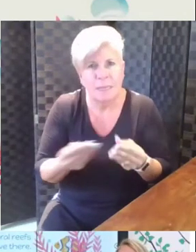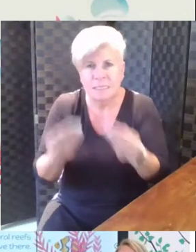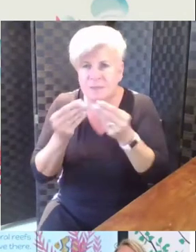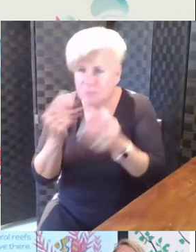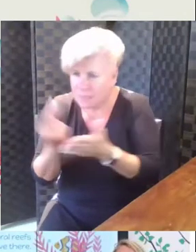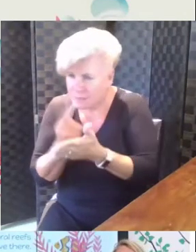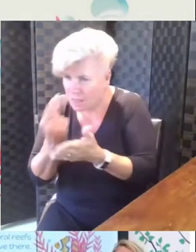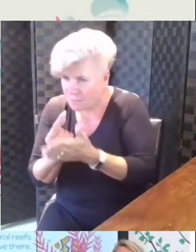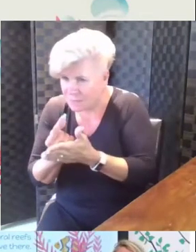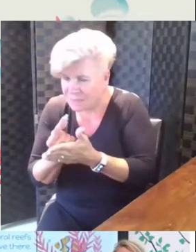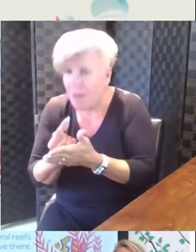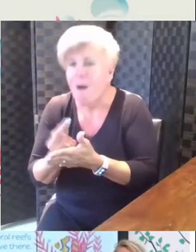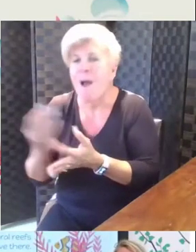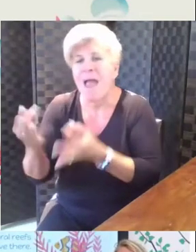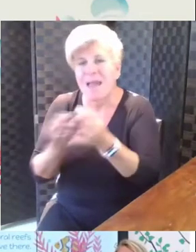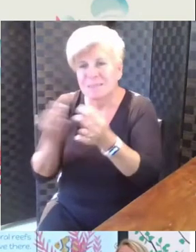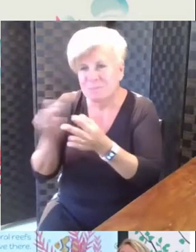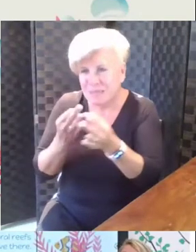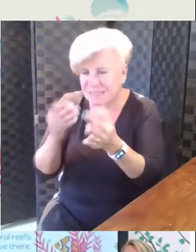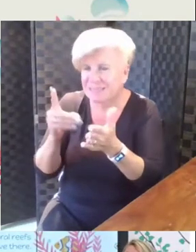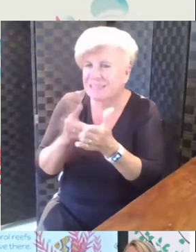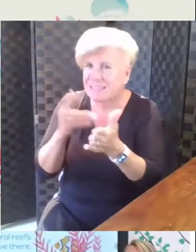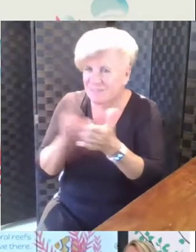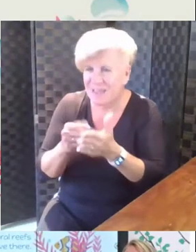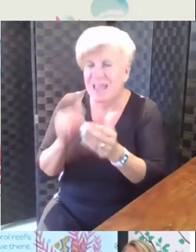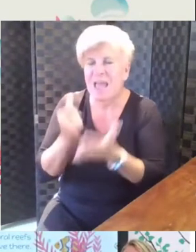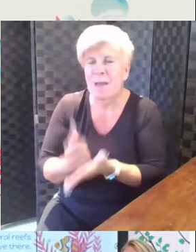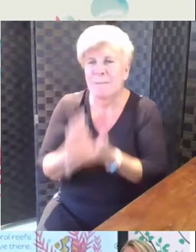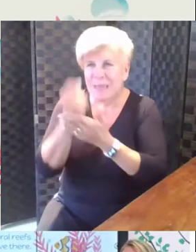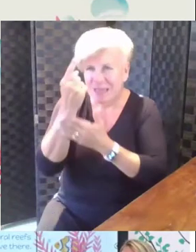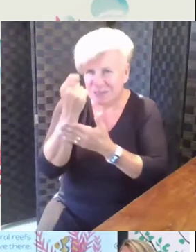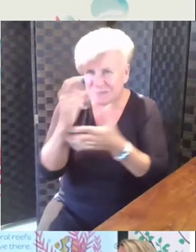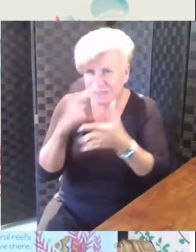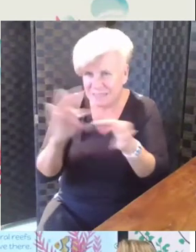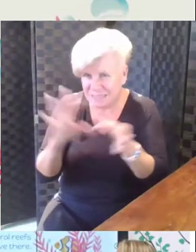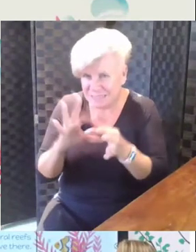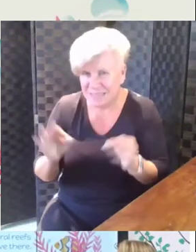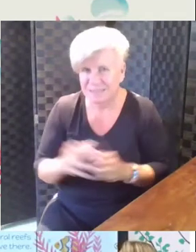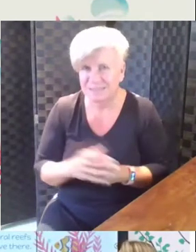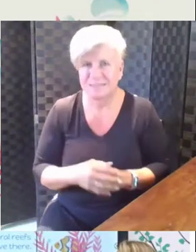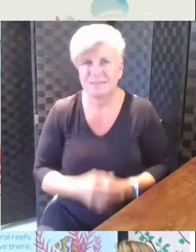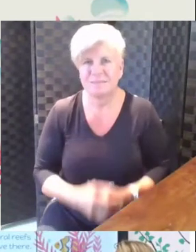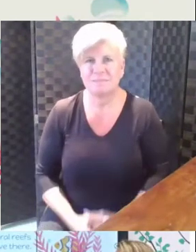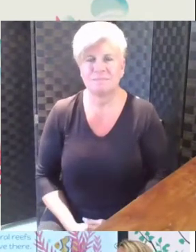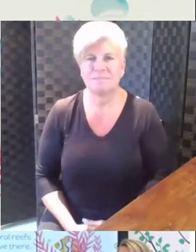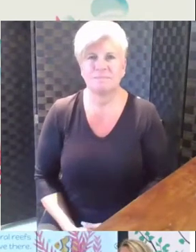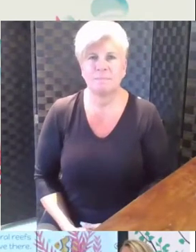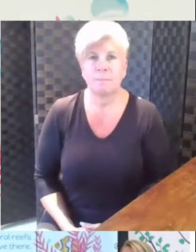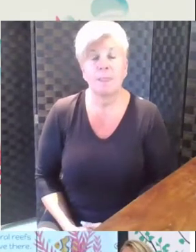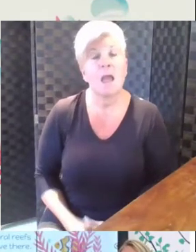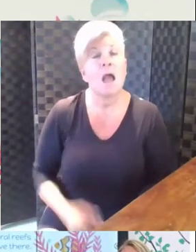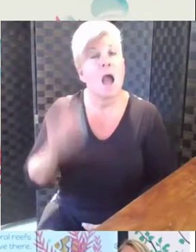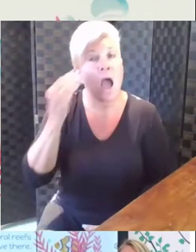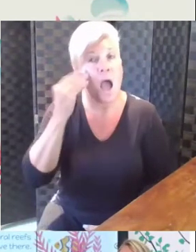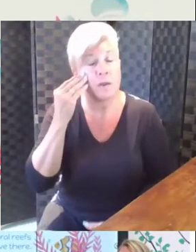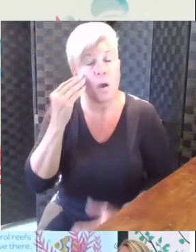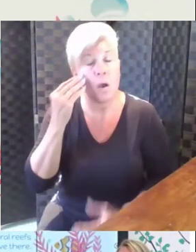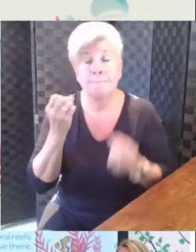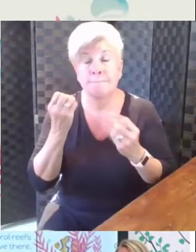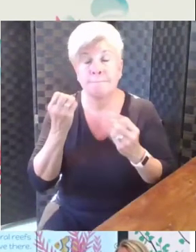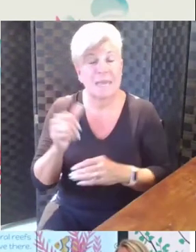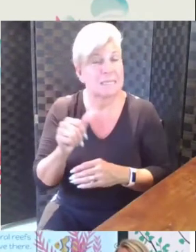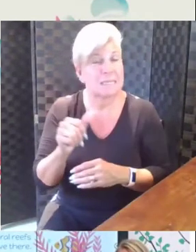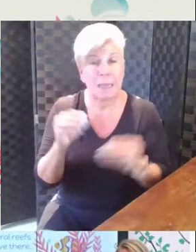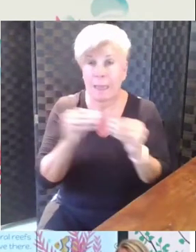me a glossary and telling me their definitions, I'm able to understand the text a little bit more. Now, I know there were plenty